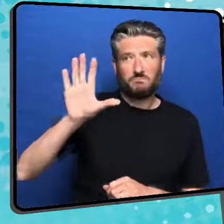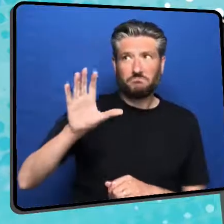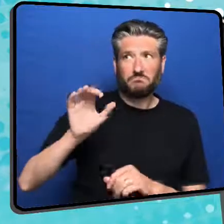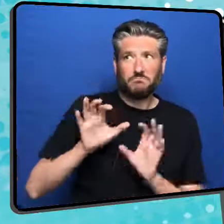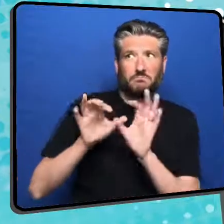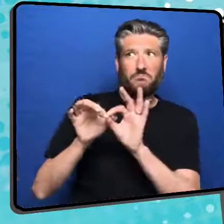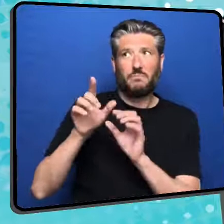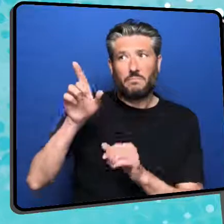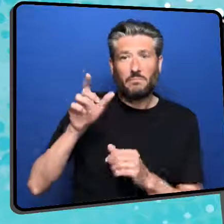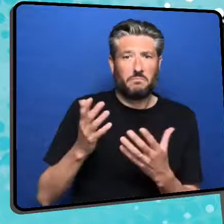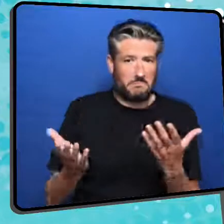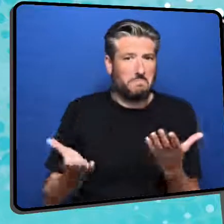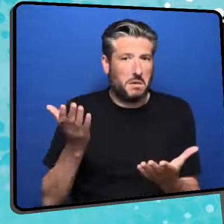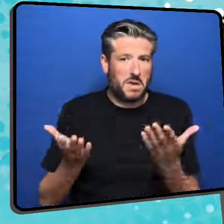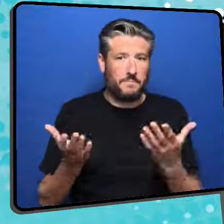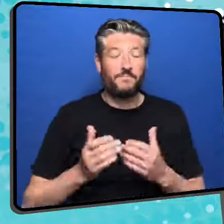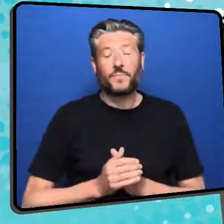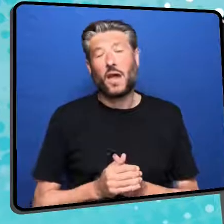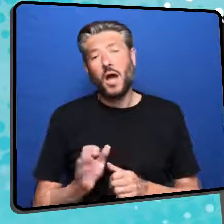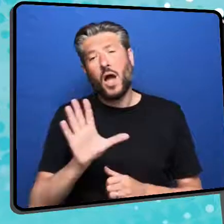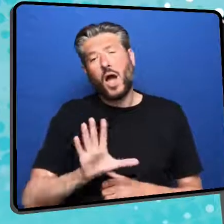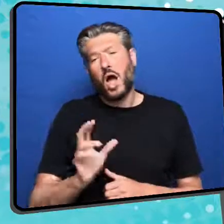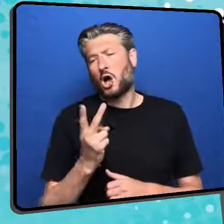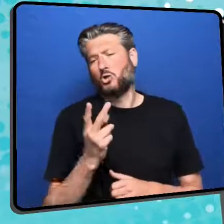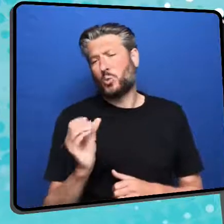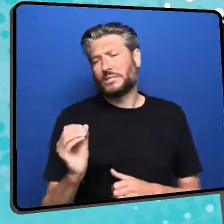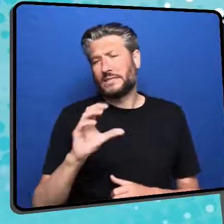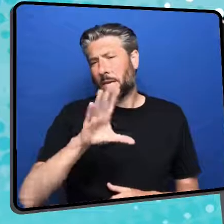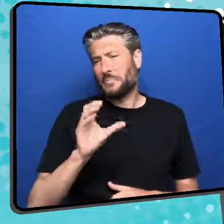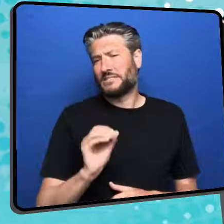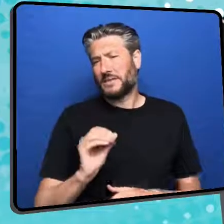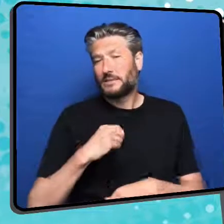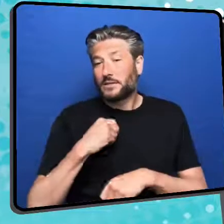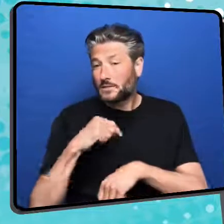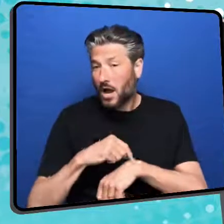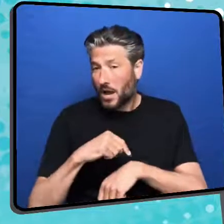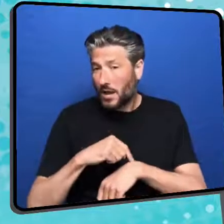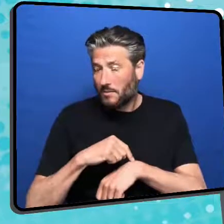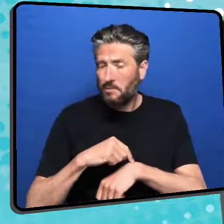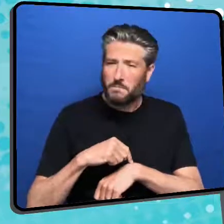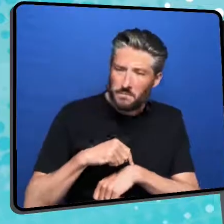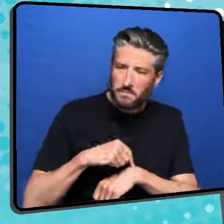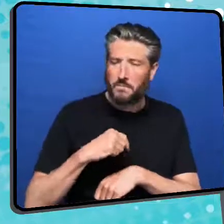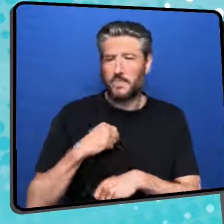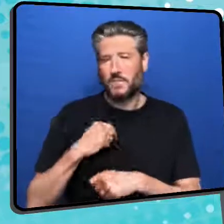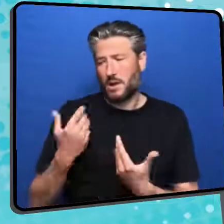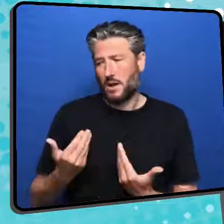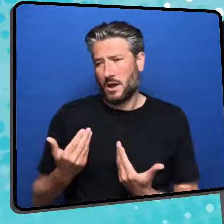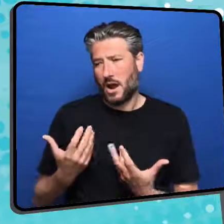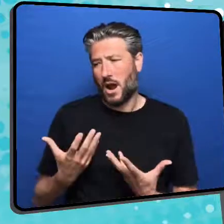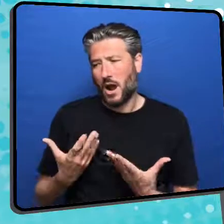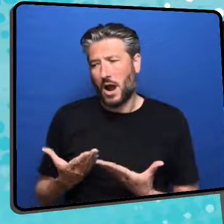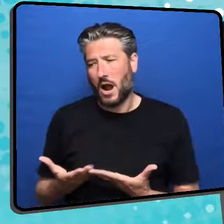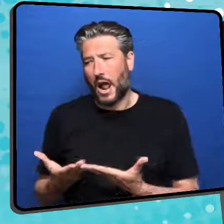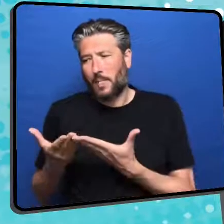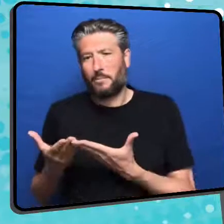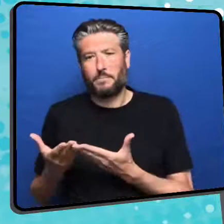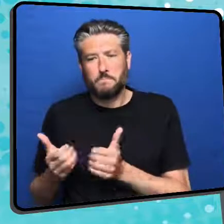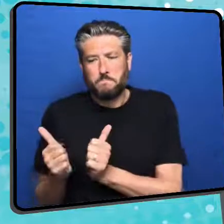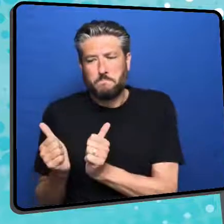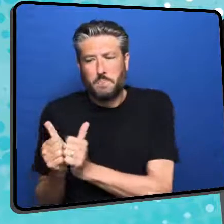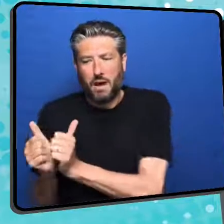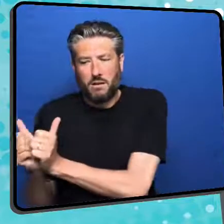20% of my time around, I spent helping my managing partners to help them with proposals,